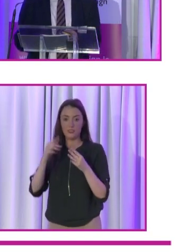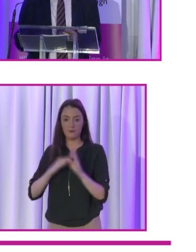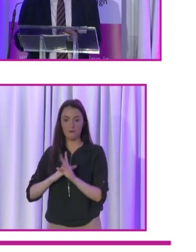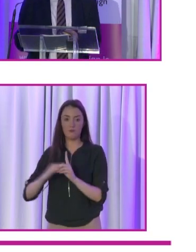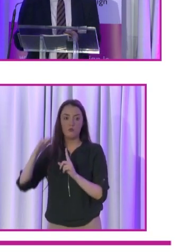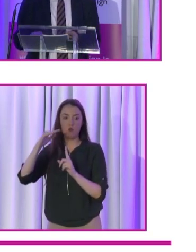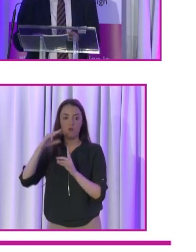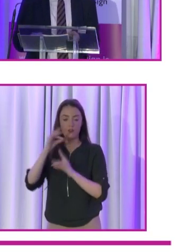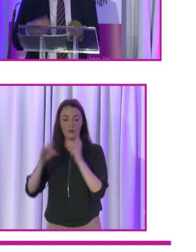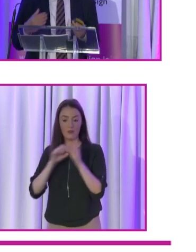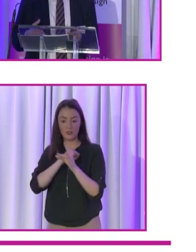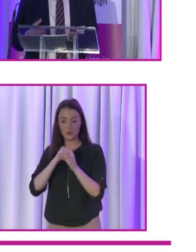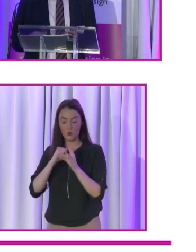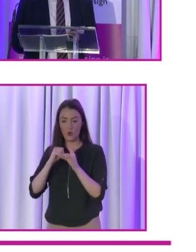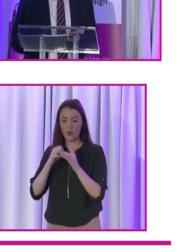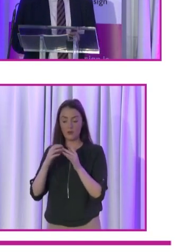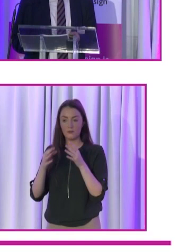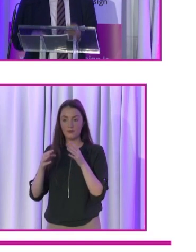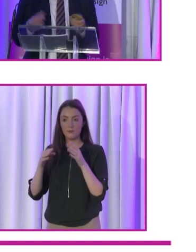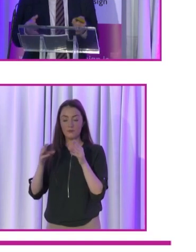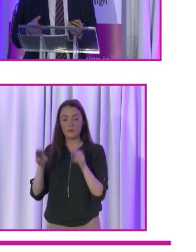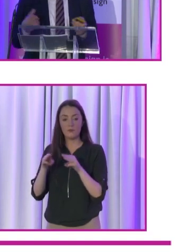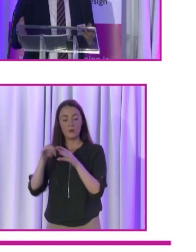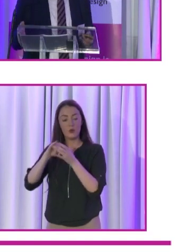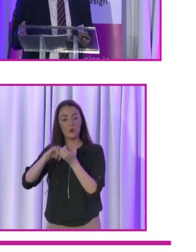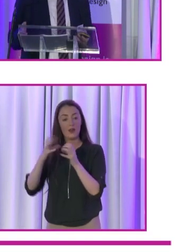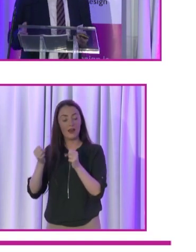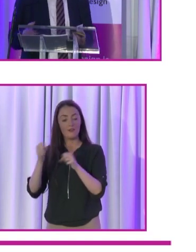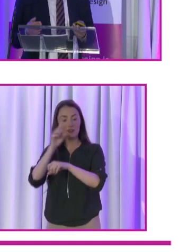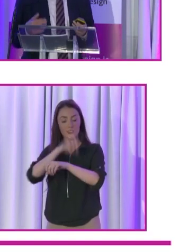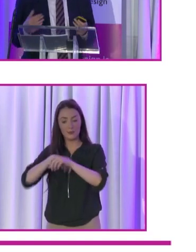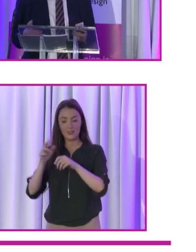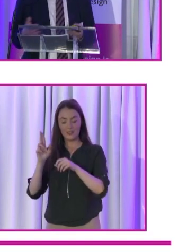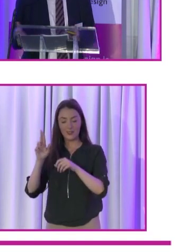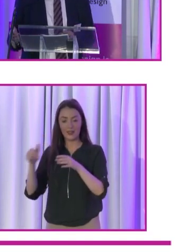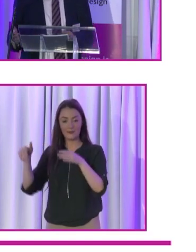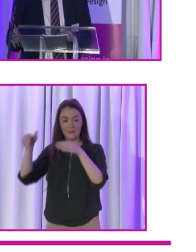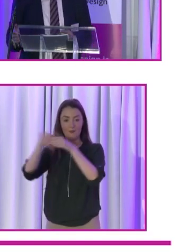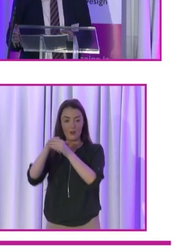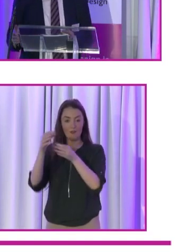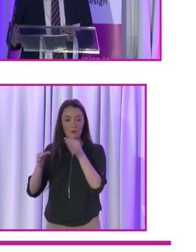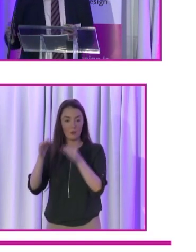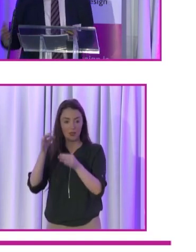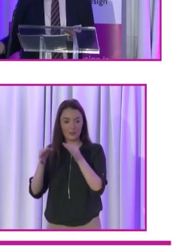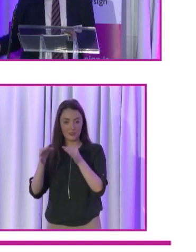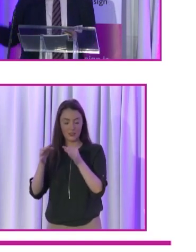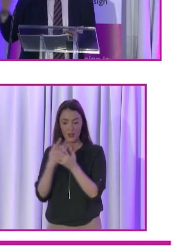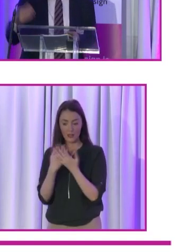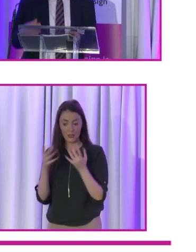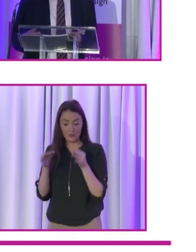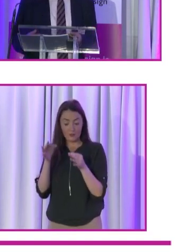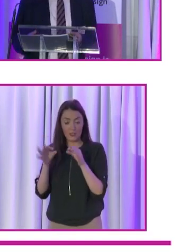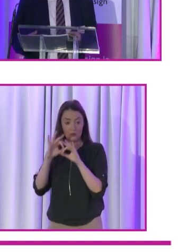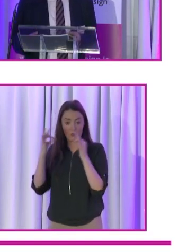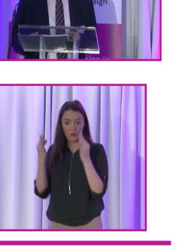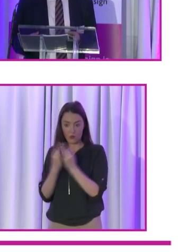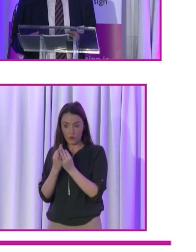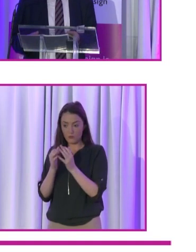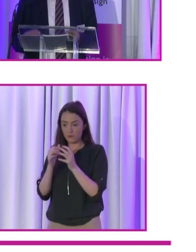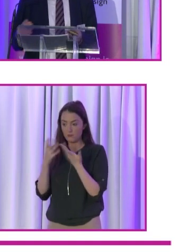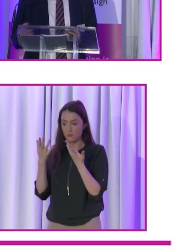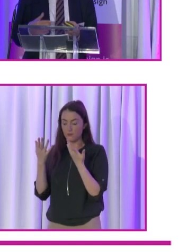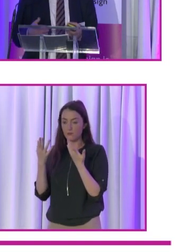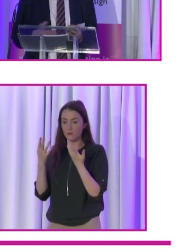participation of persons with disabilities as candidates. And also, if we think that many political parties actually receive public